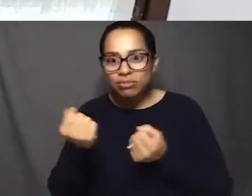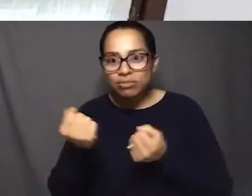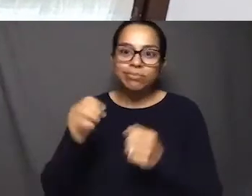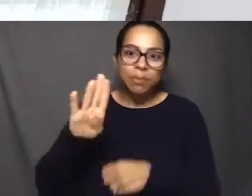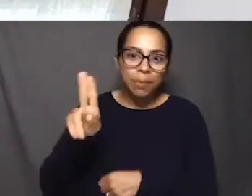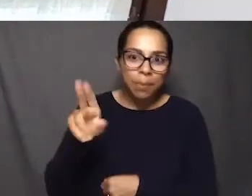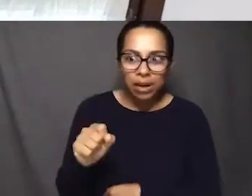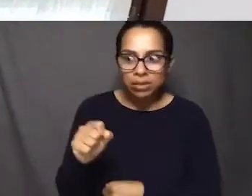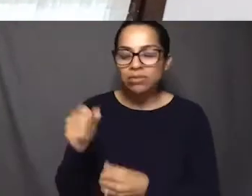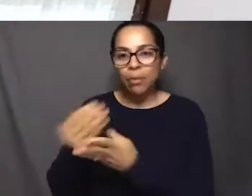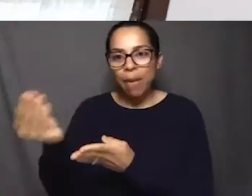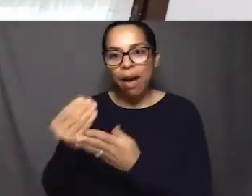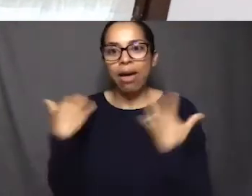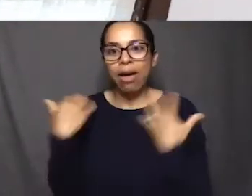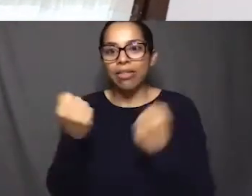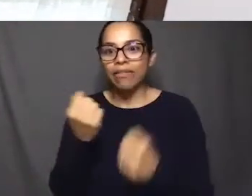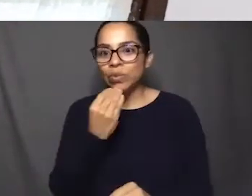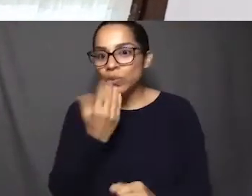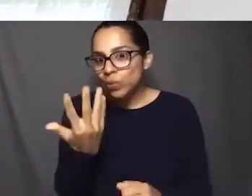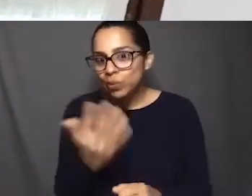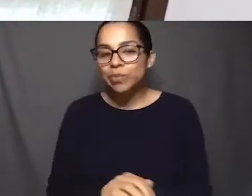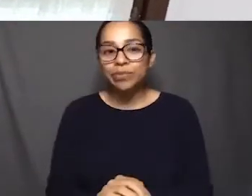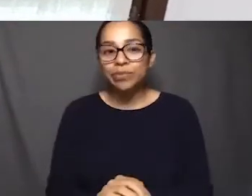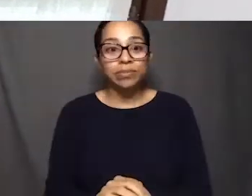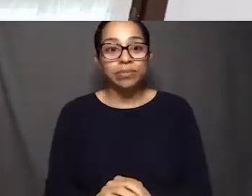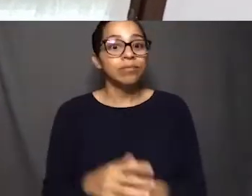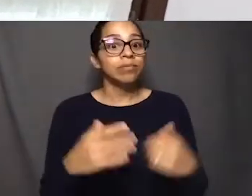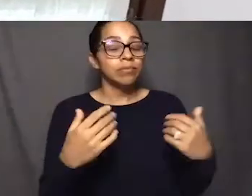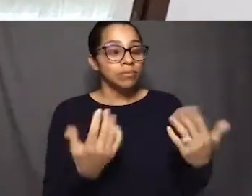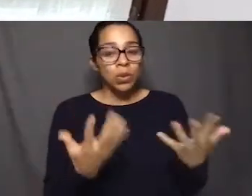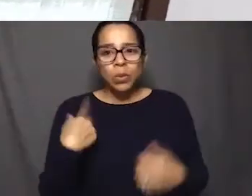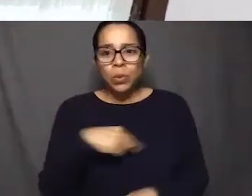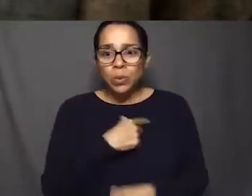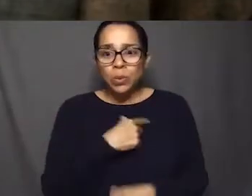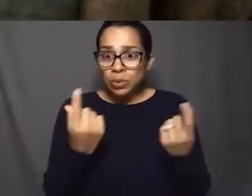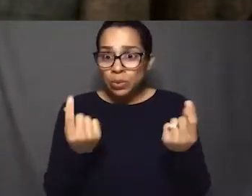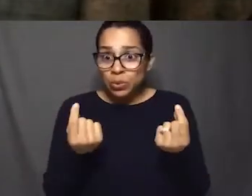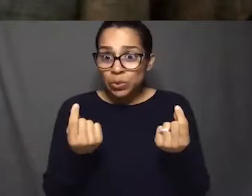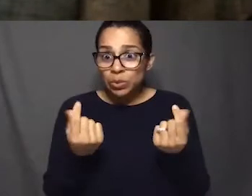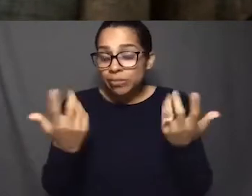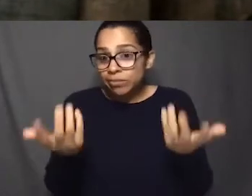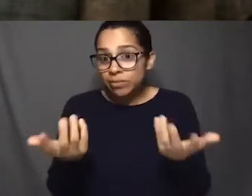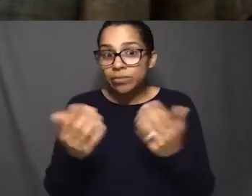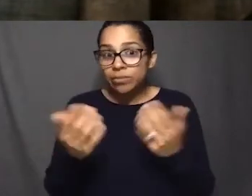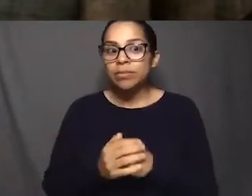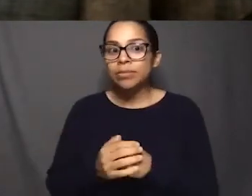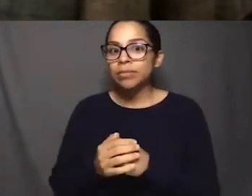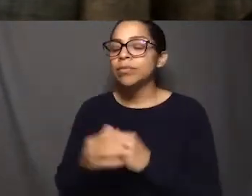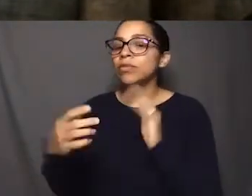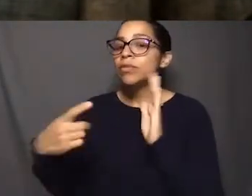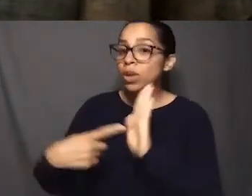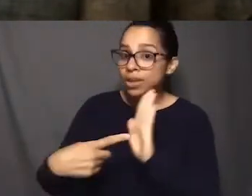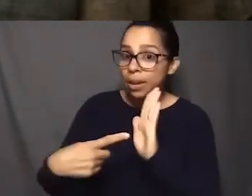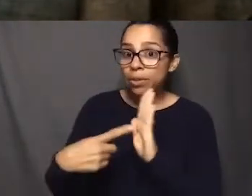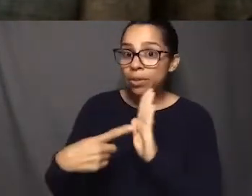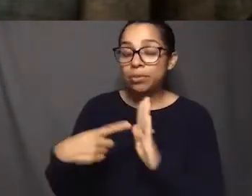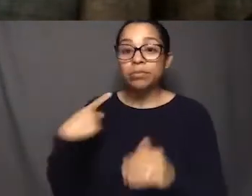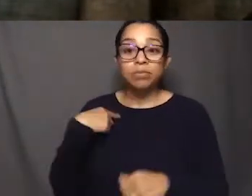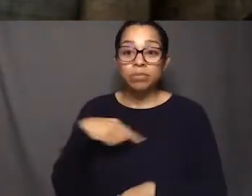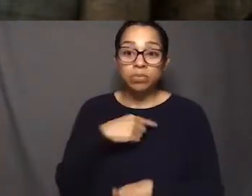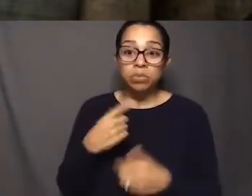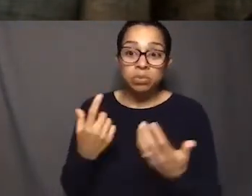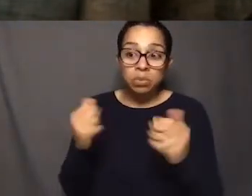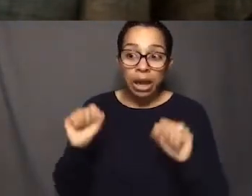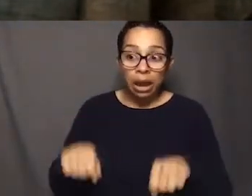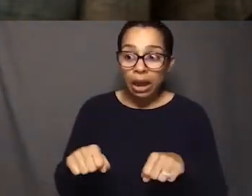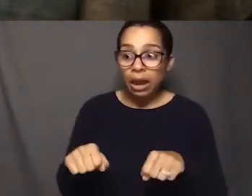do individually to decrease food wastage and all of its consequences such as global hunger? Well, for example, we can donate